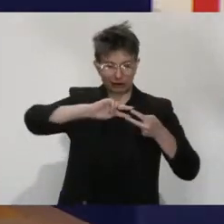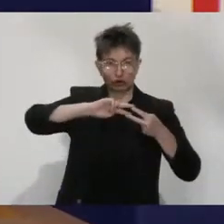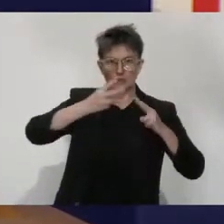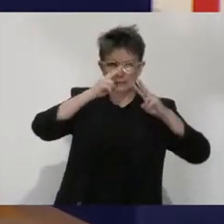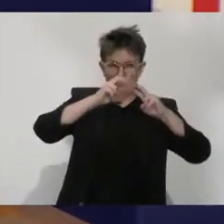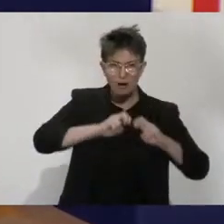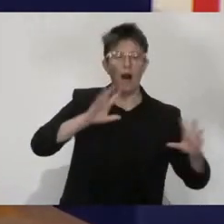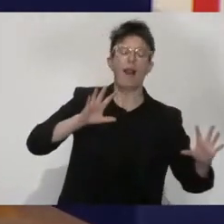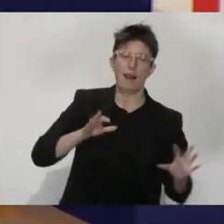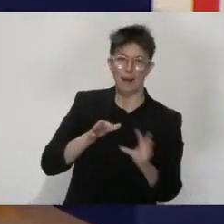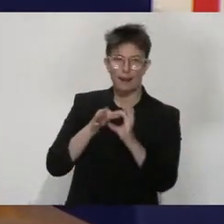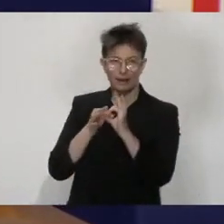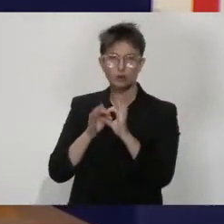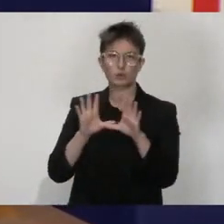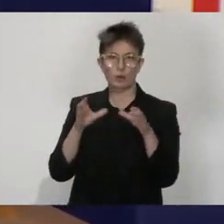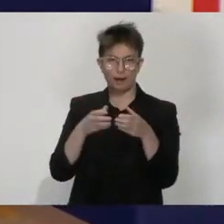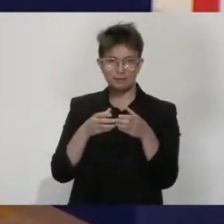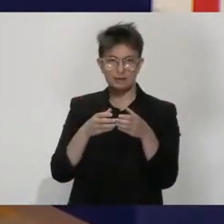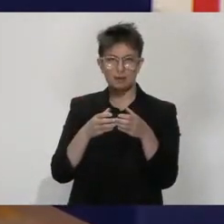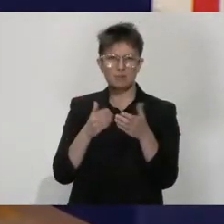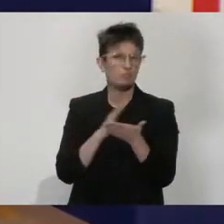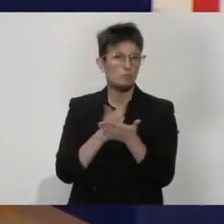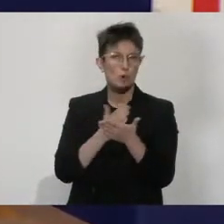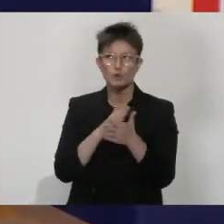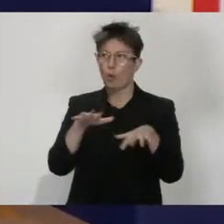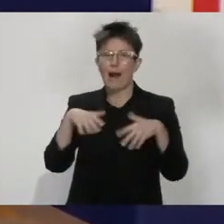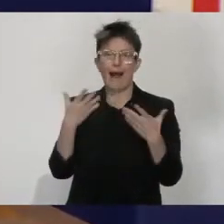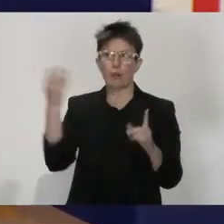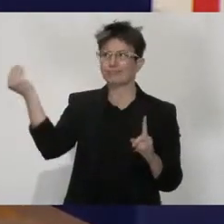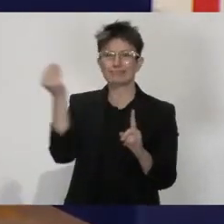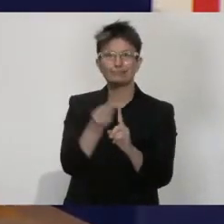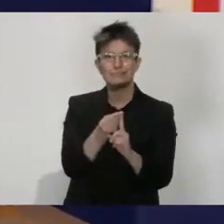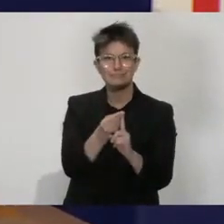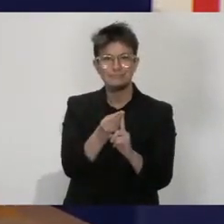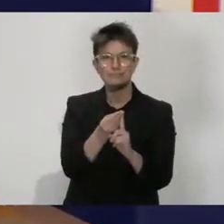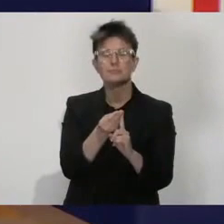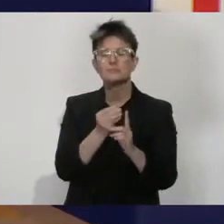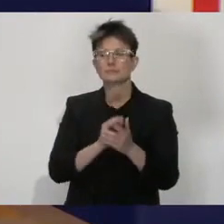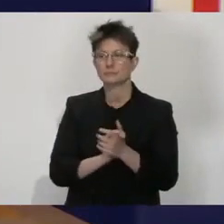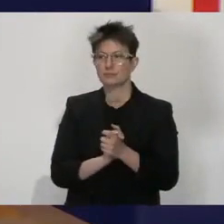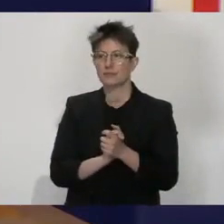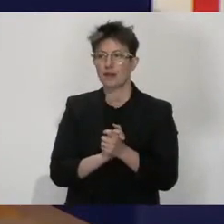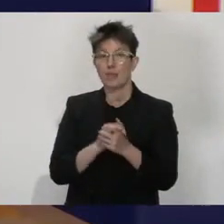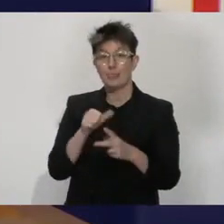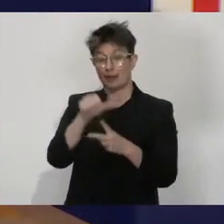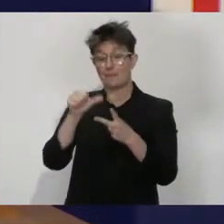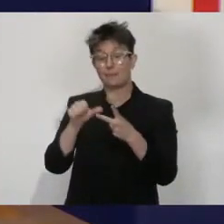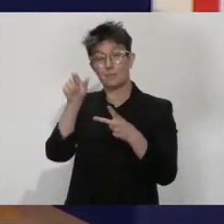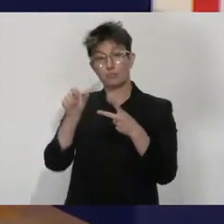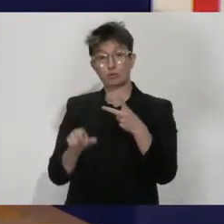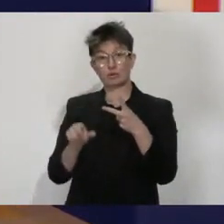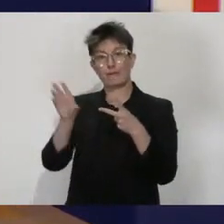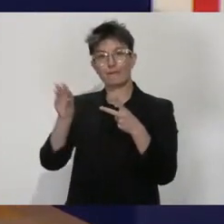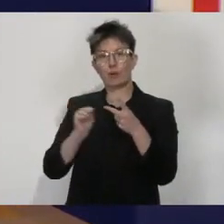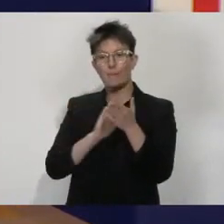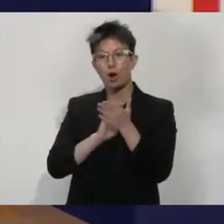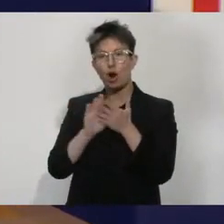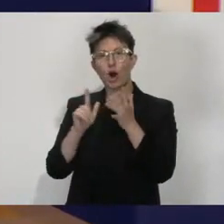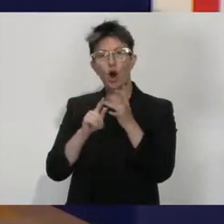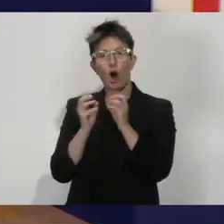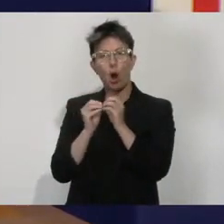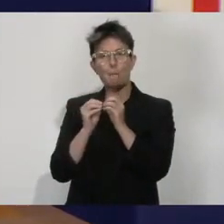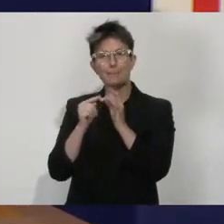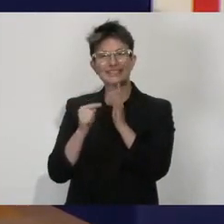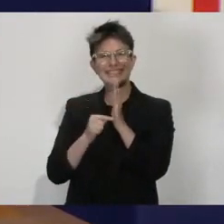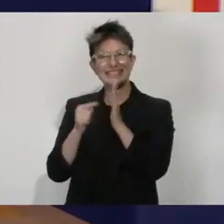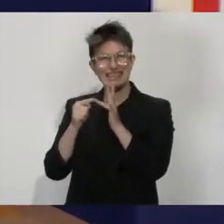link. The person that you refer to as having the link with Hobbiton, we're actually getting further testing of the